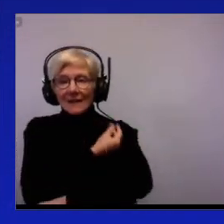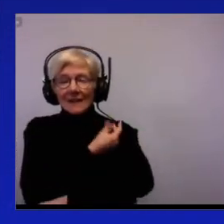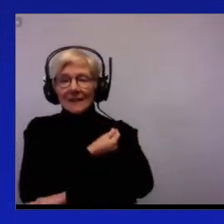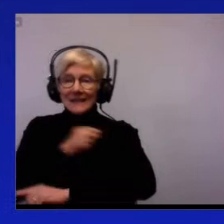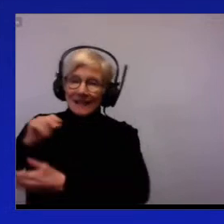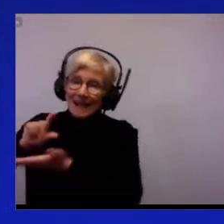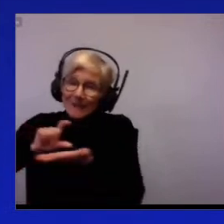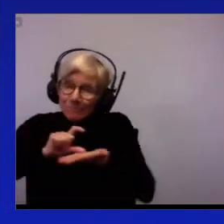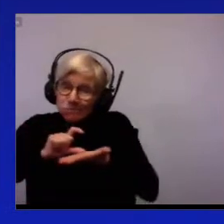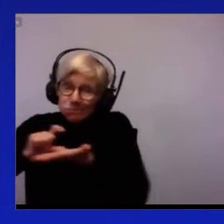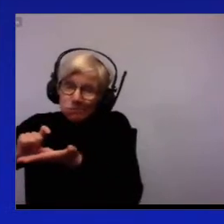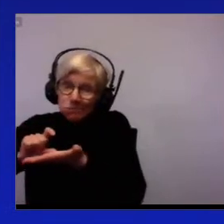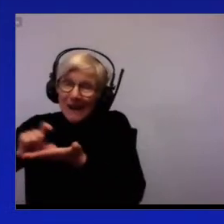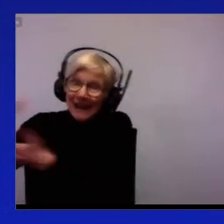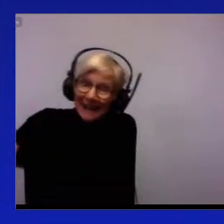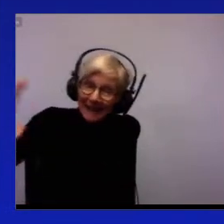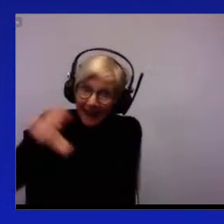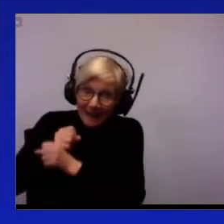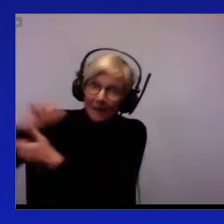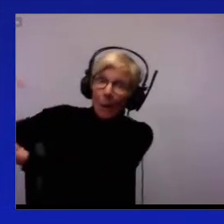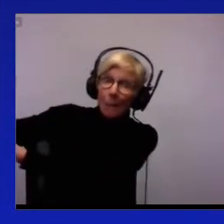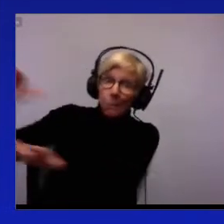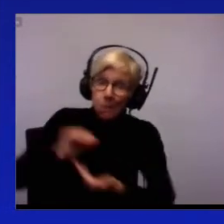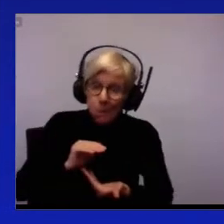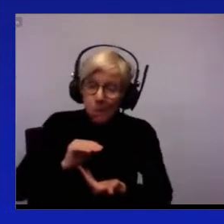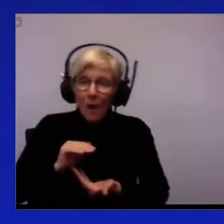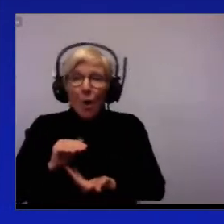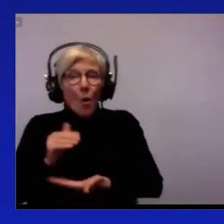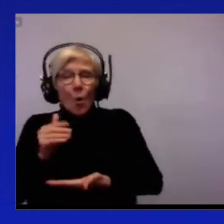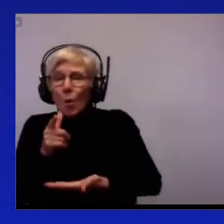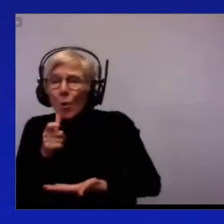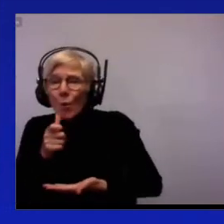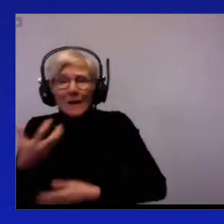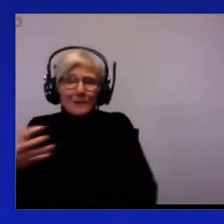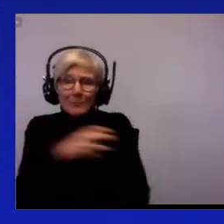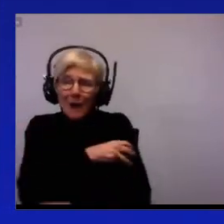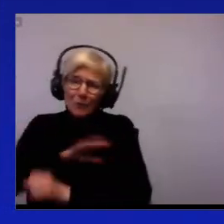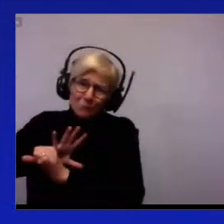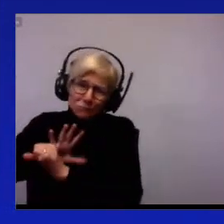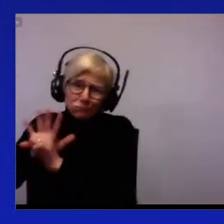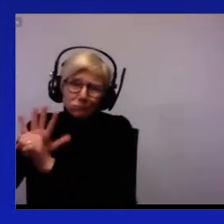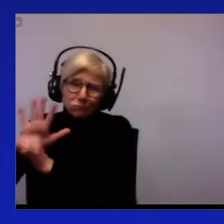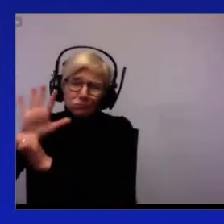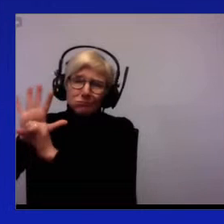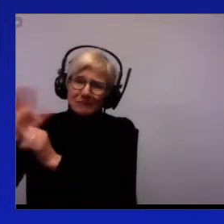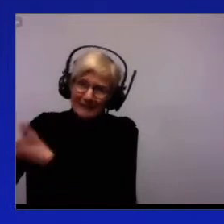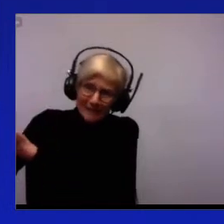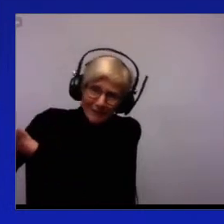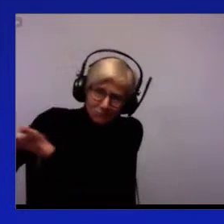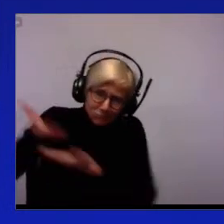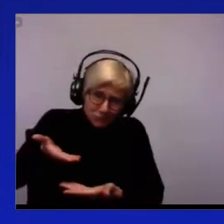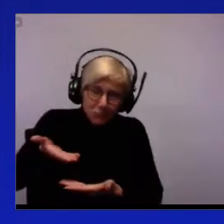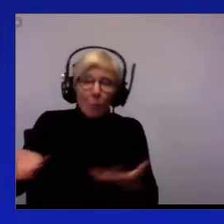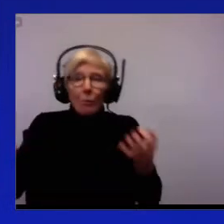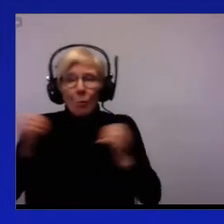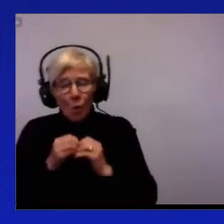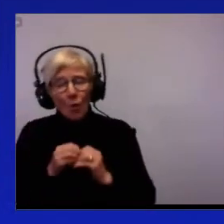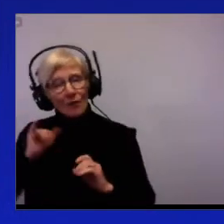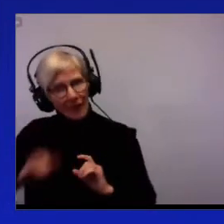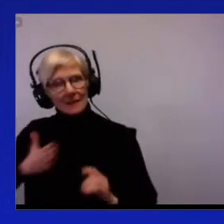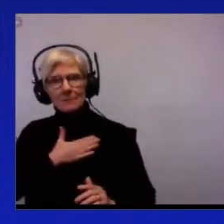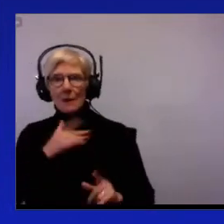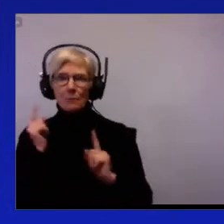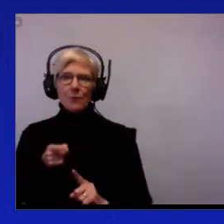and whatever anyone of influence can do to advocate and get more vaccines, we've got to get as many